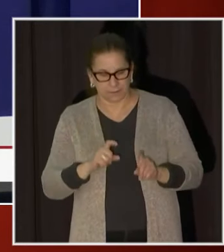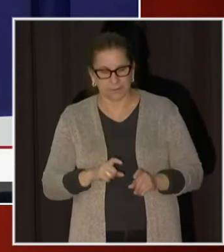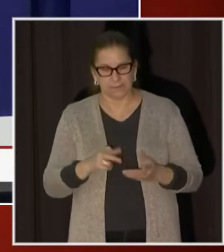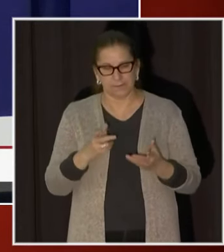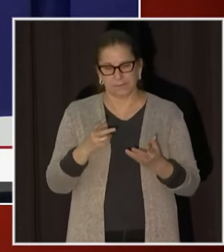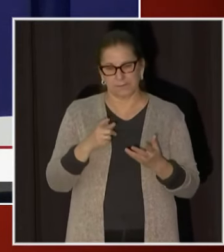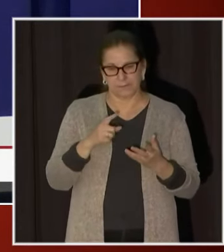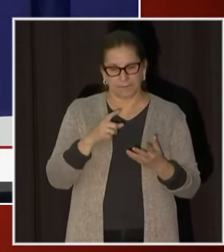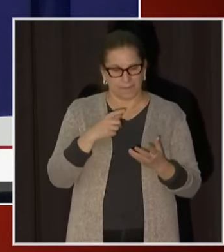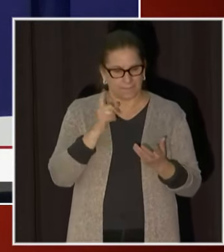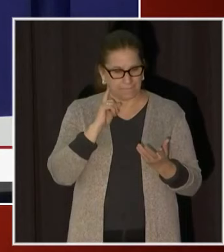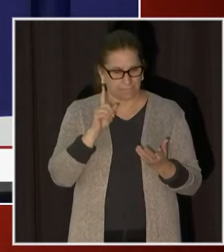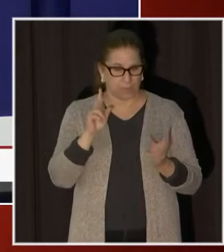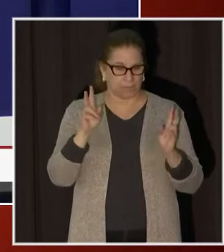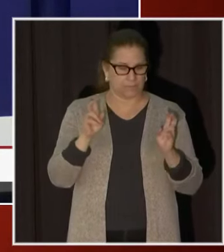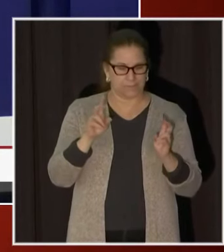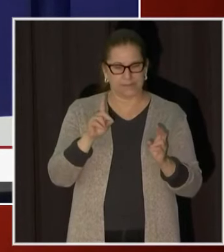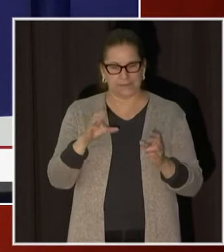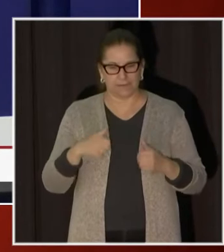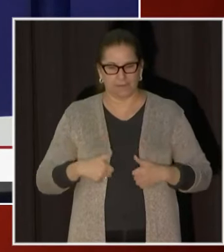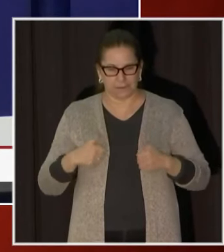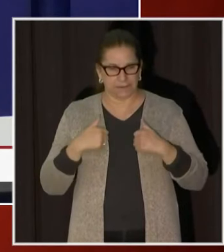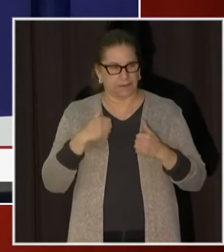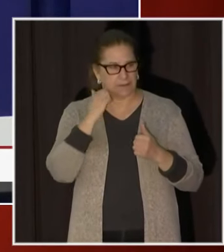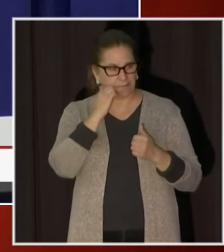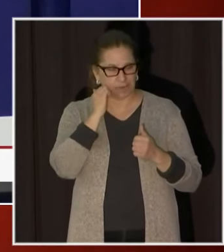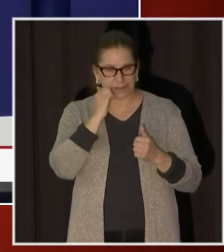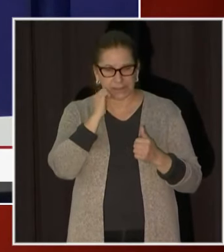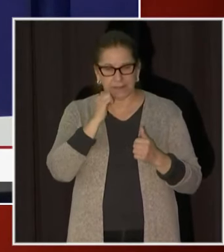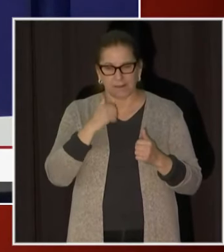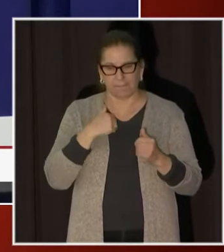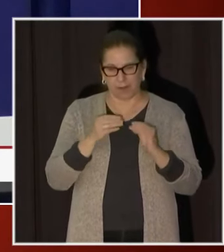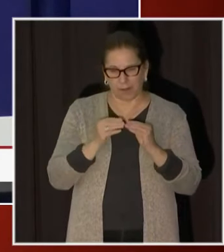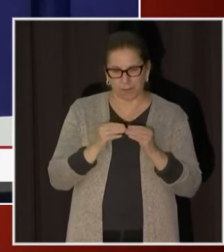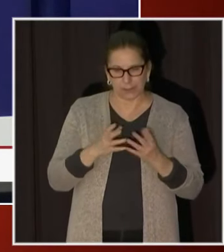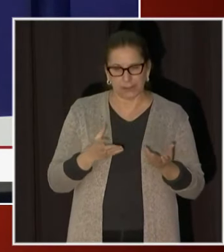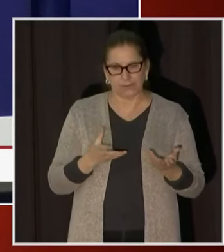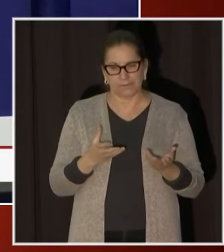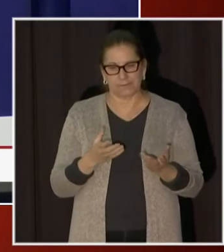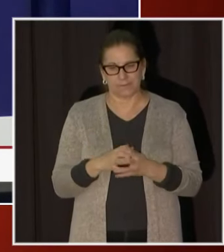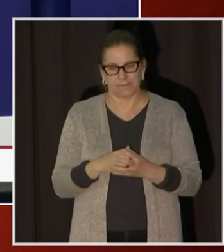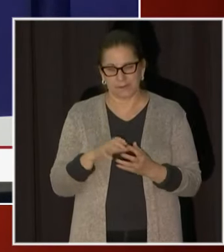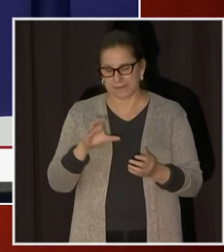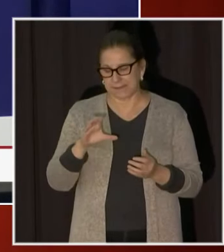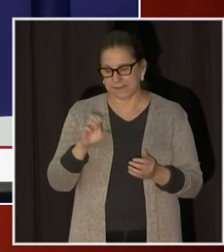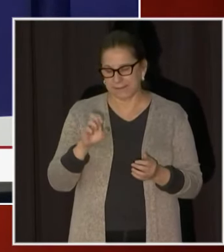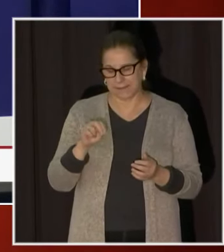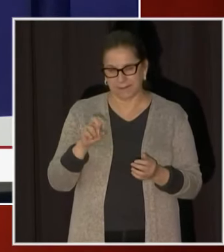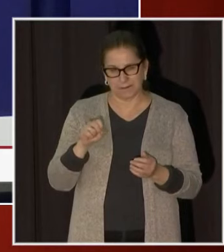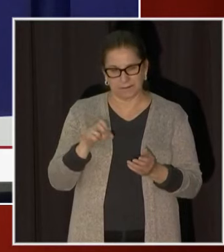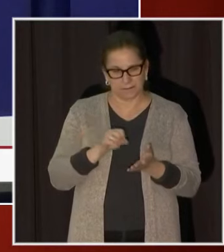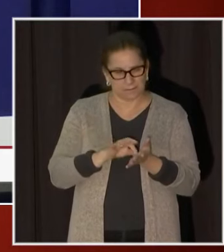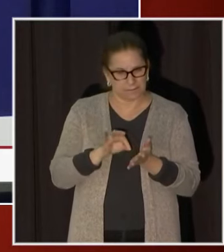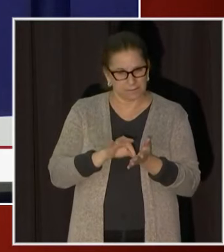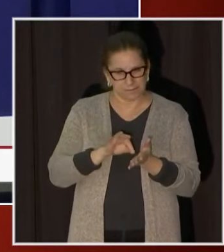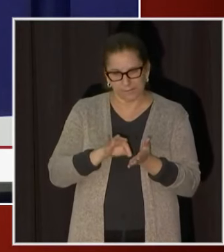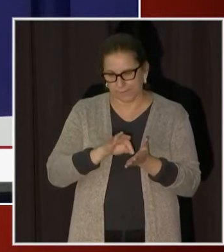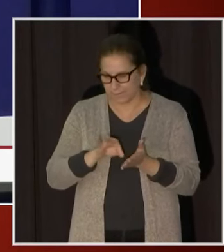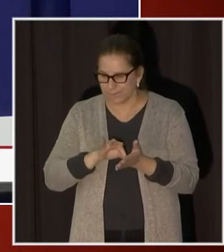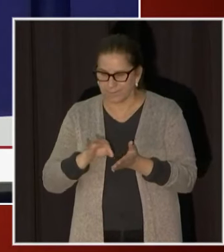DC residents. So on a daily basis, when we're going to present census information for hospitals, we're not going to make